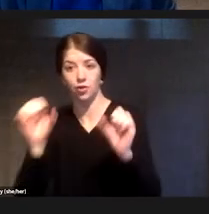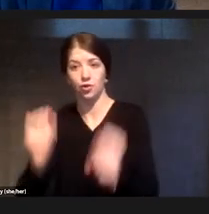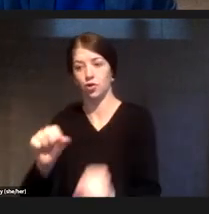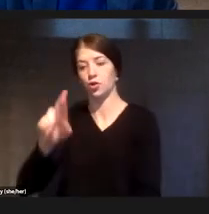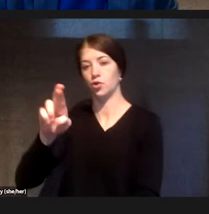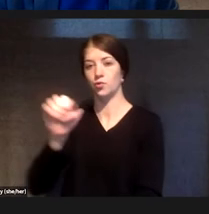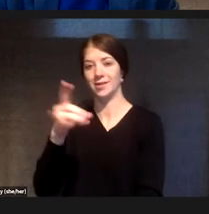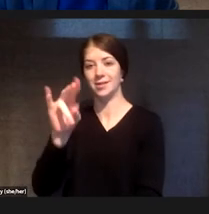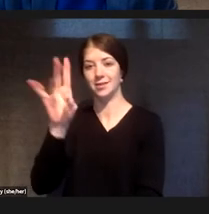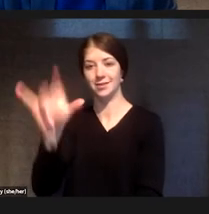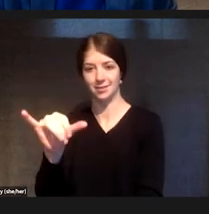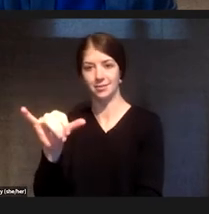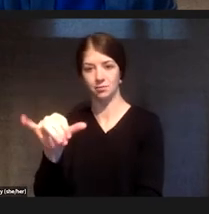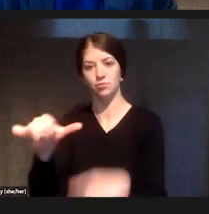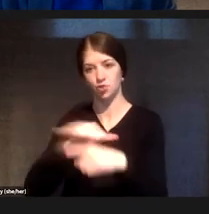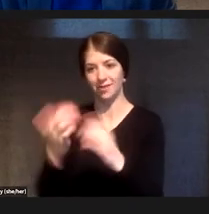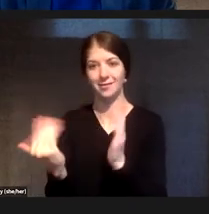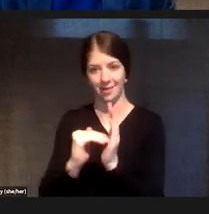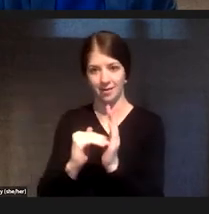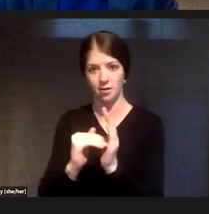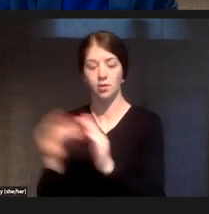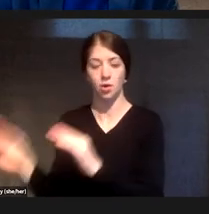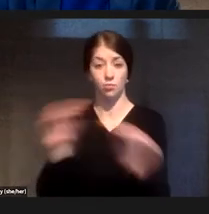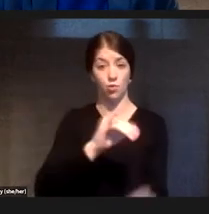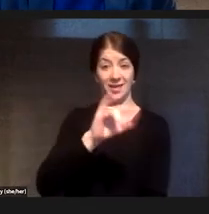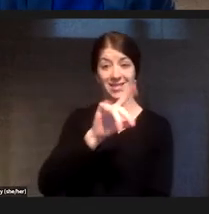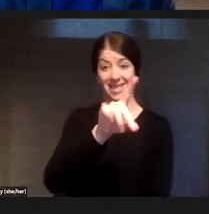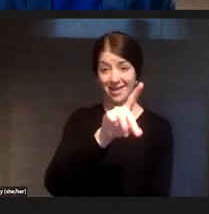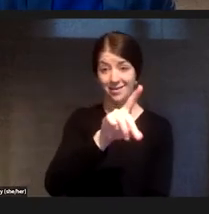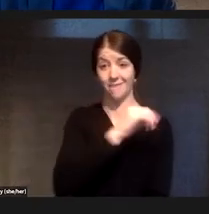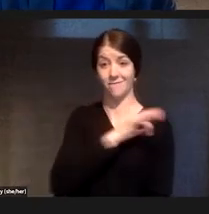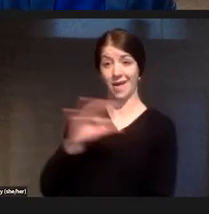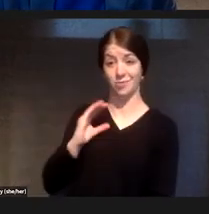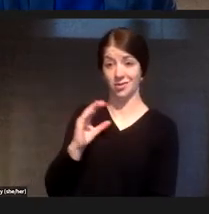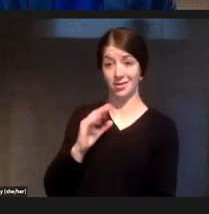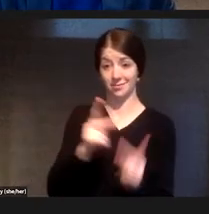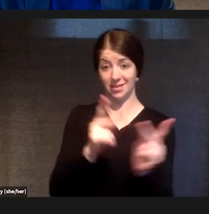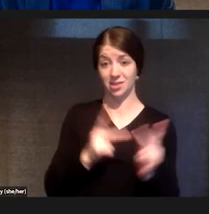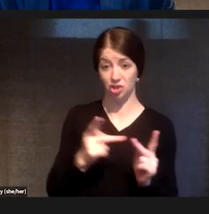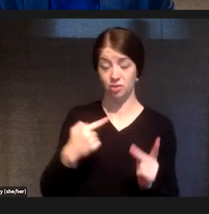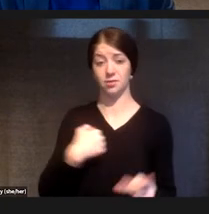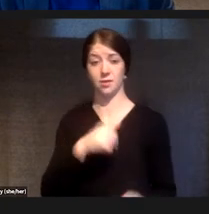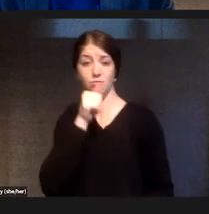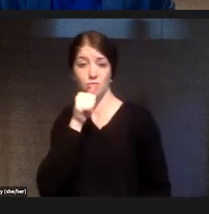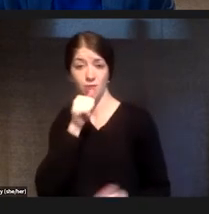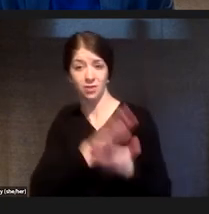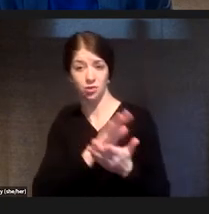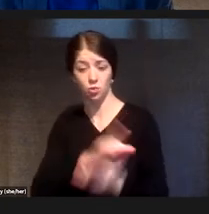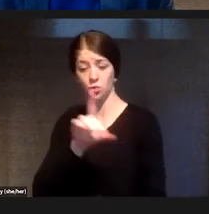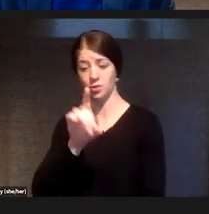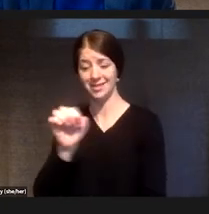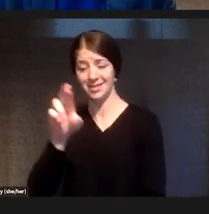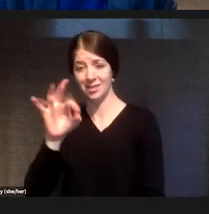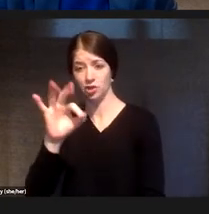And then we went to Indiana where they took their faculty positions. I went to private schools most of my life. I went to boarding school at Deerfield Academy in